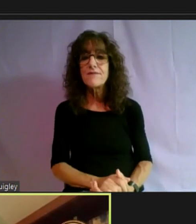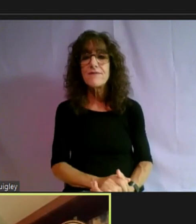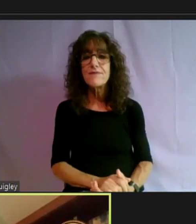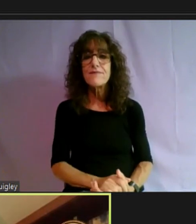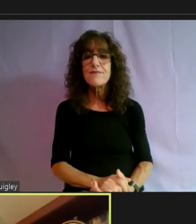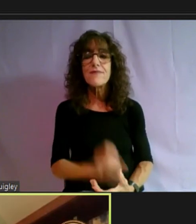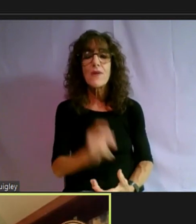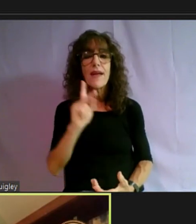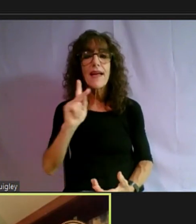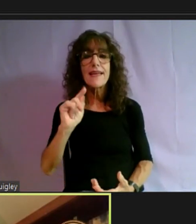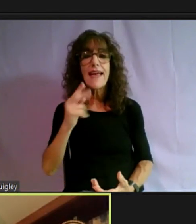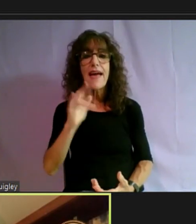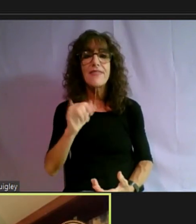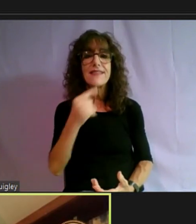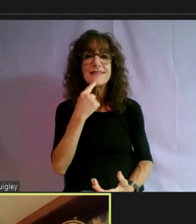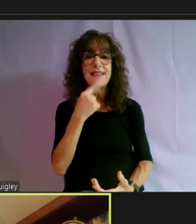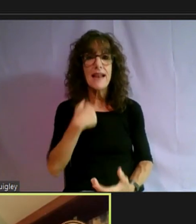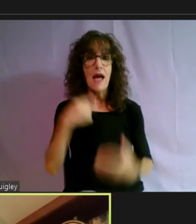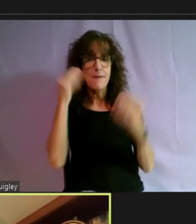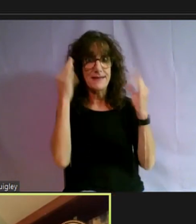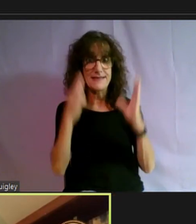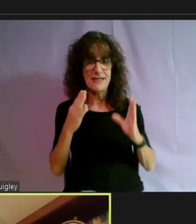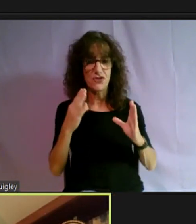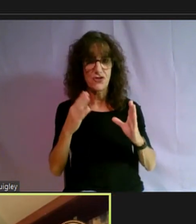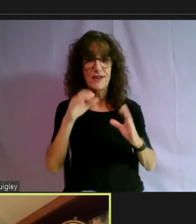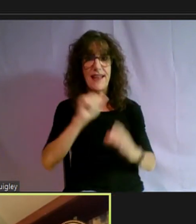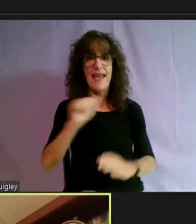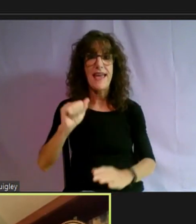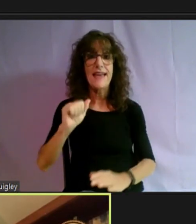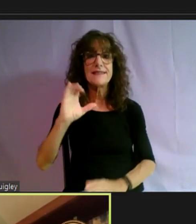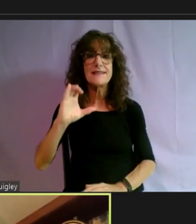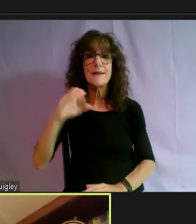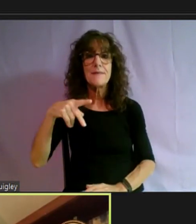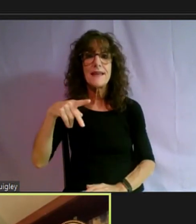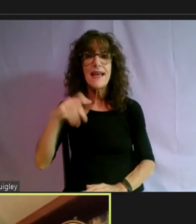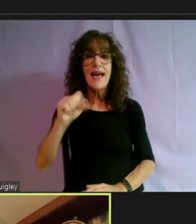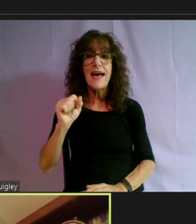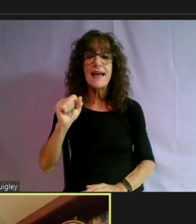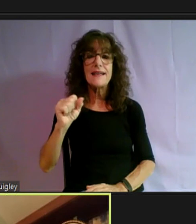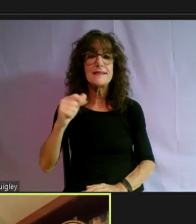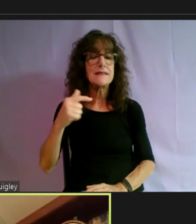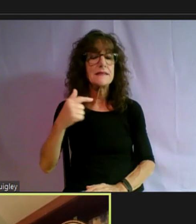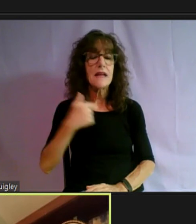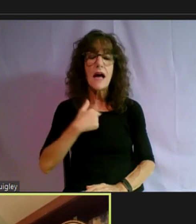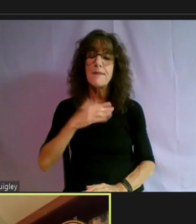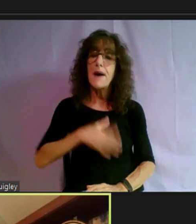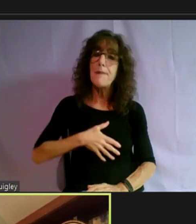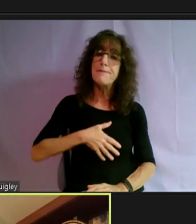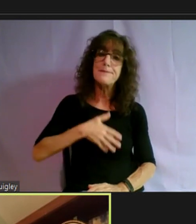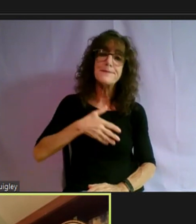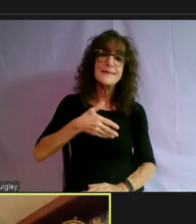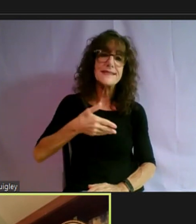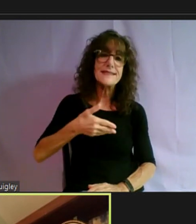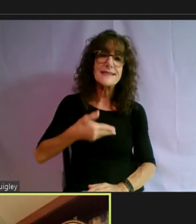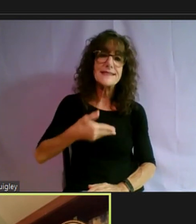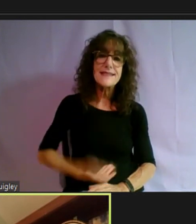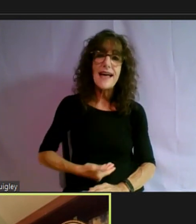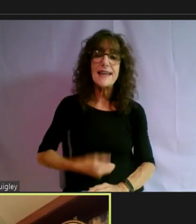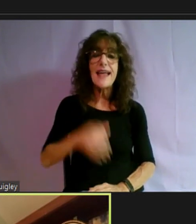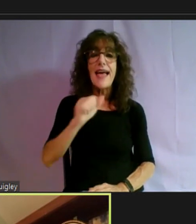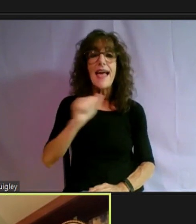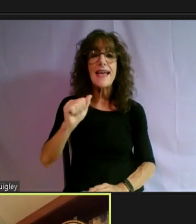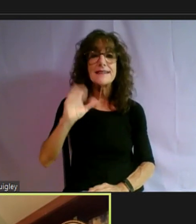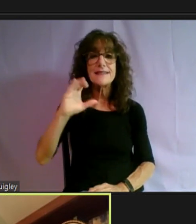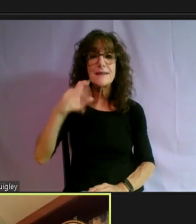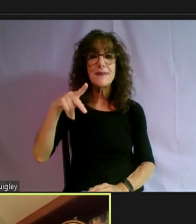Okay, Kathy says, I am a teacher at AACPS. I feel deeply troubled that AACPS is